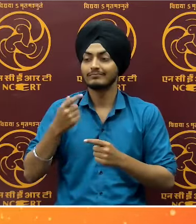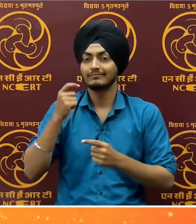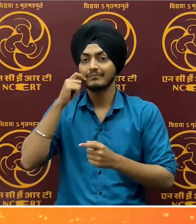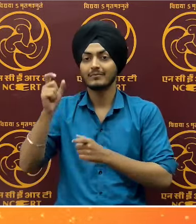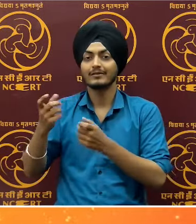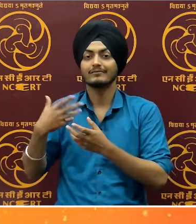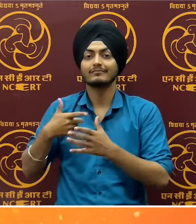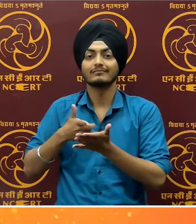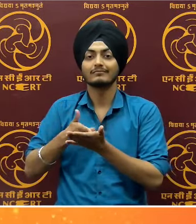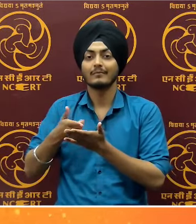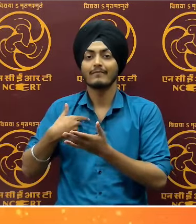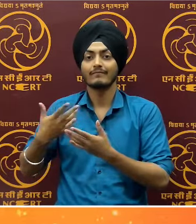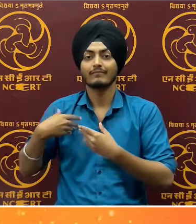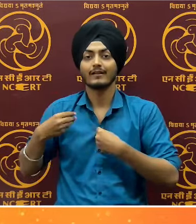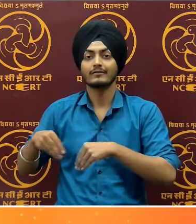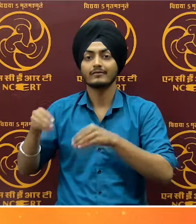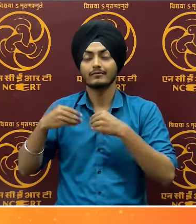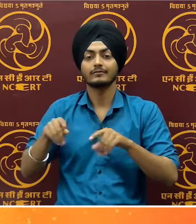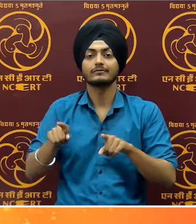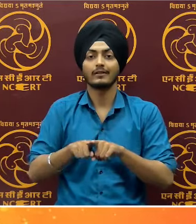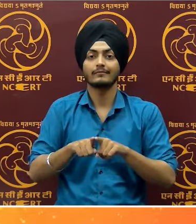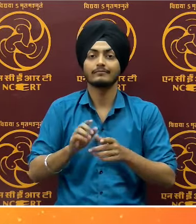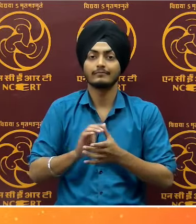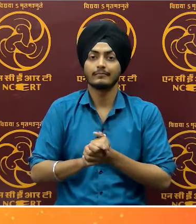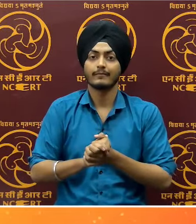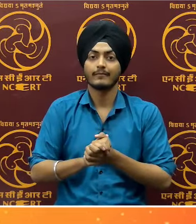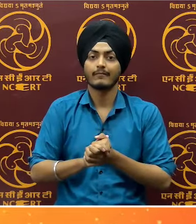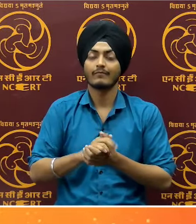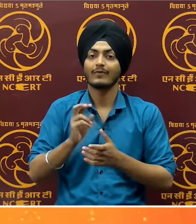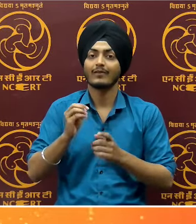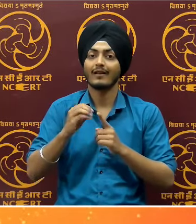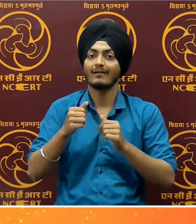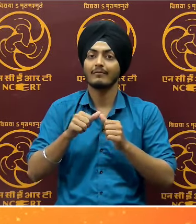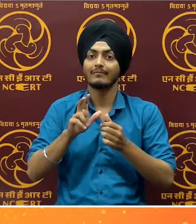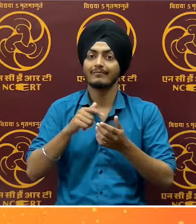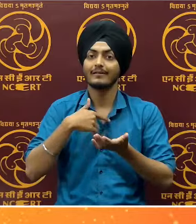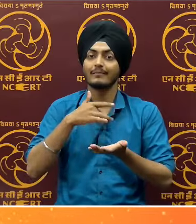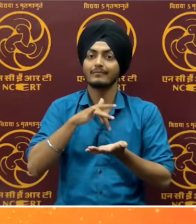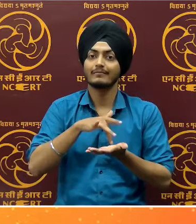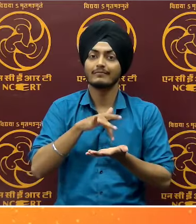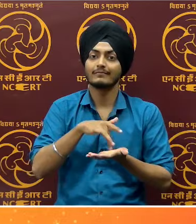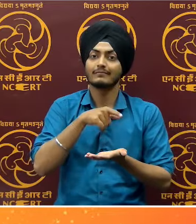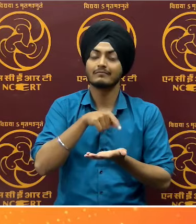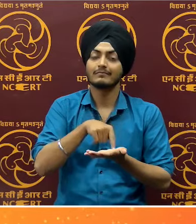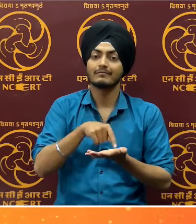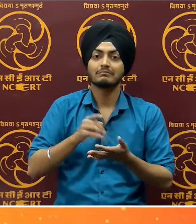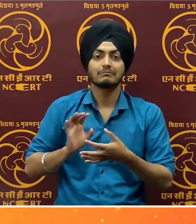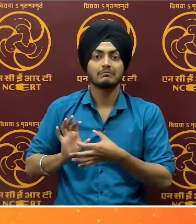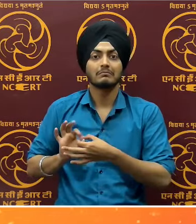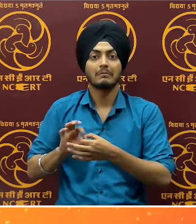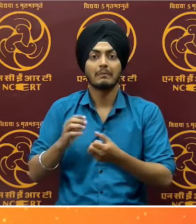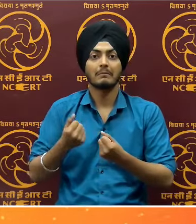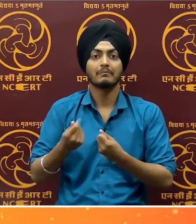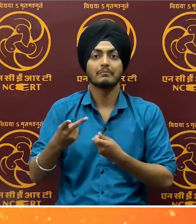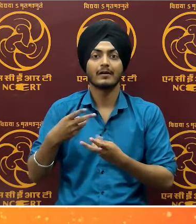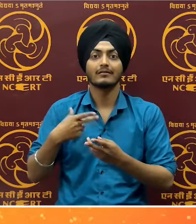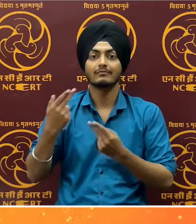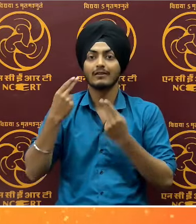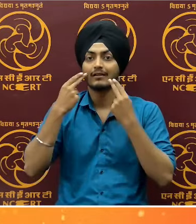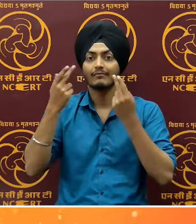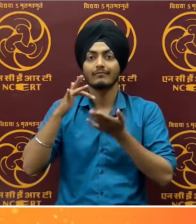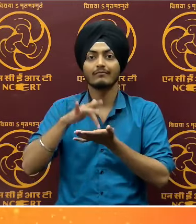area. And the fourth thing is, like Palampur is very well connected village. It gets, so good